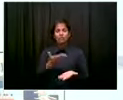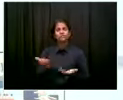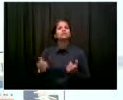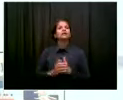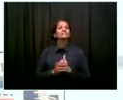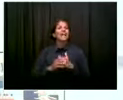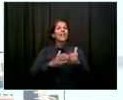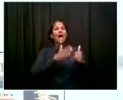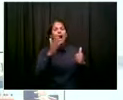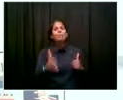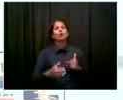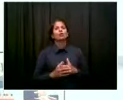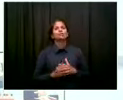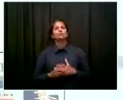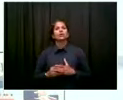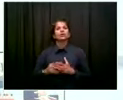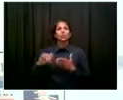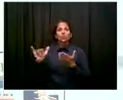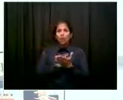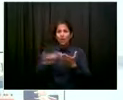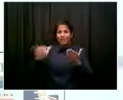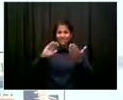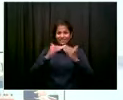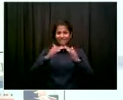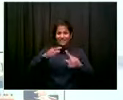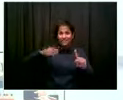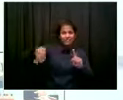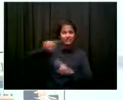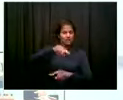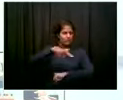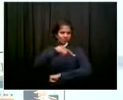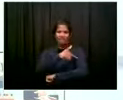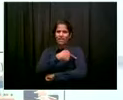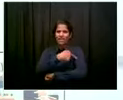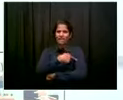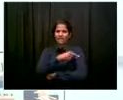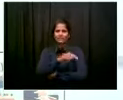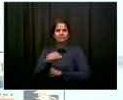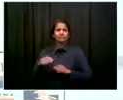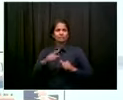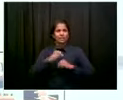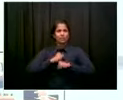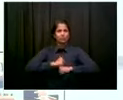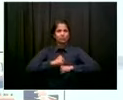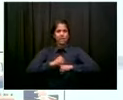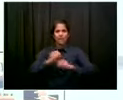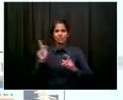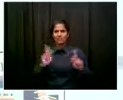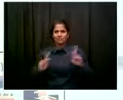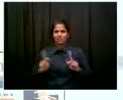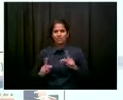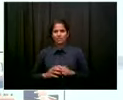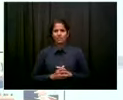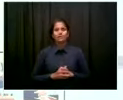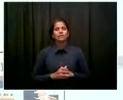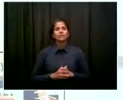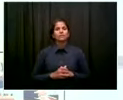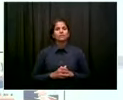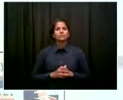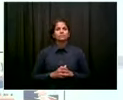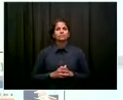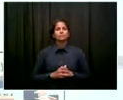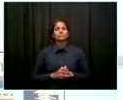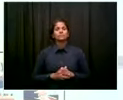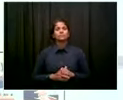to a safe summer um and to all of the joy uh particularly the things that you may have missed out on over the last few